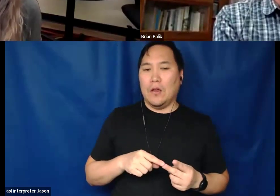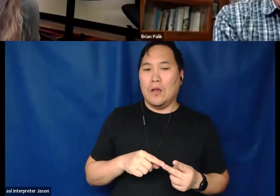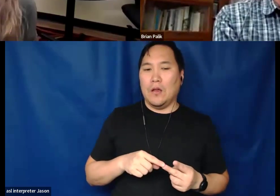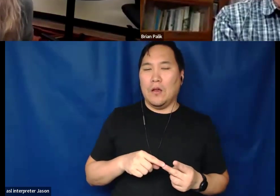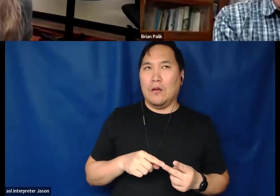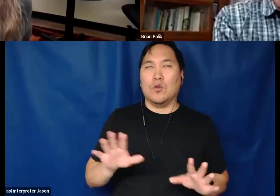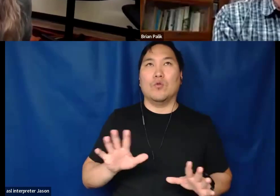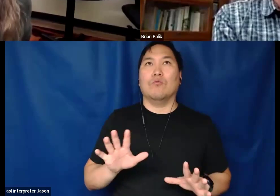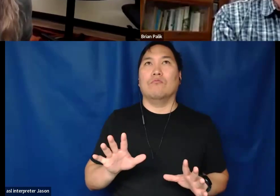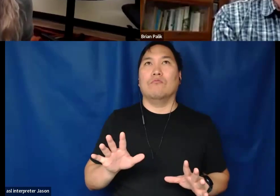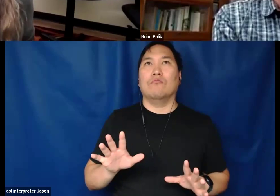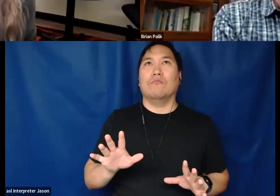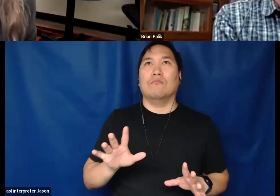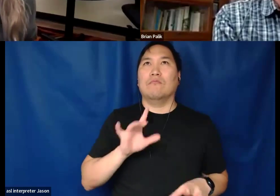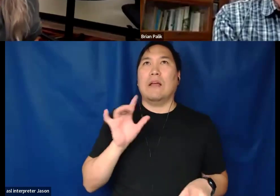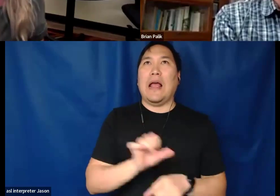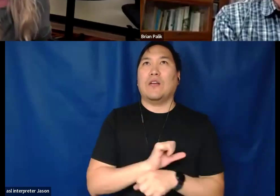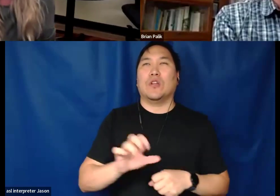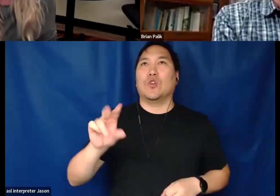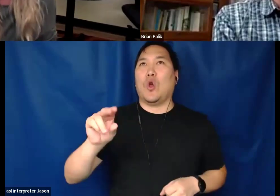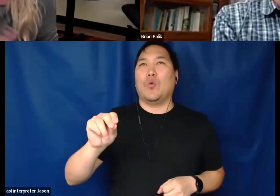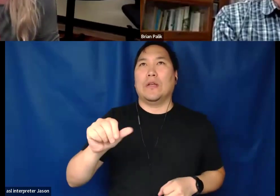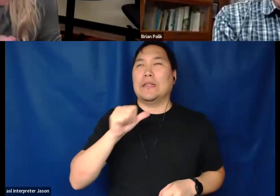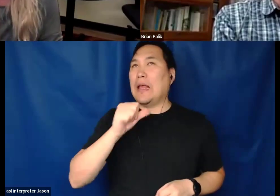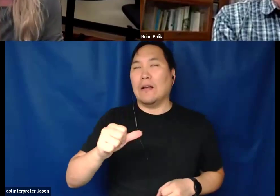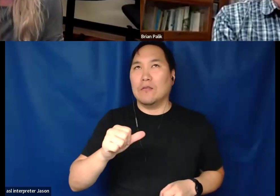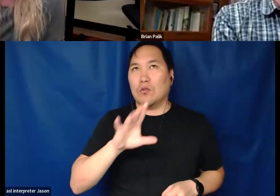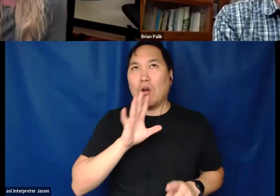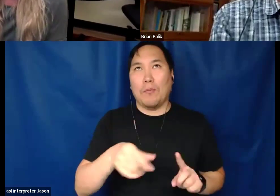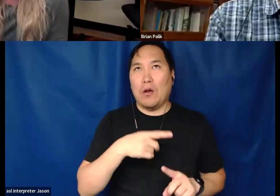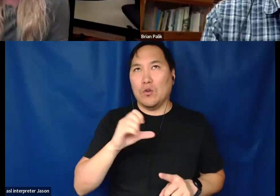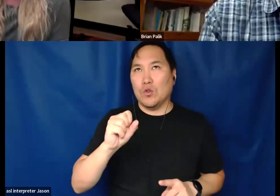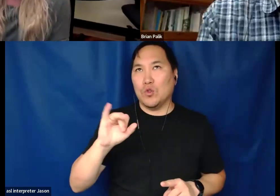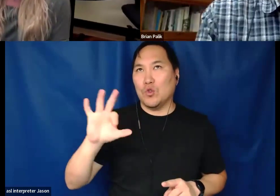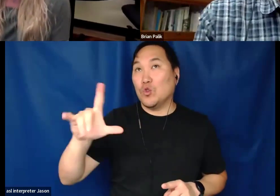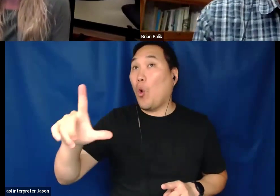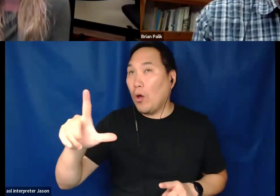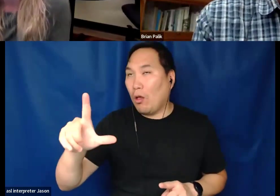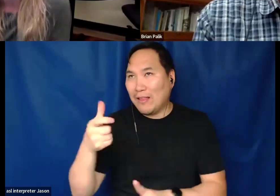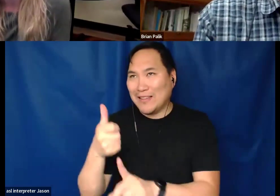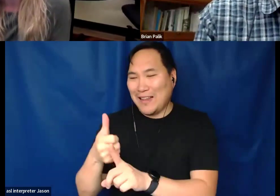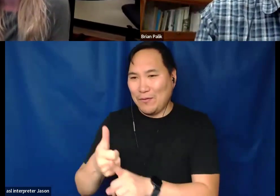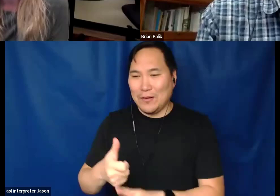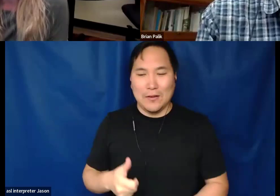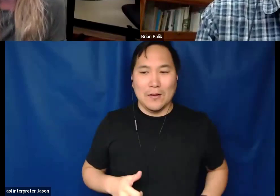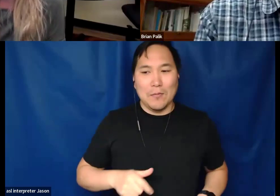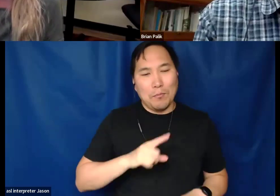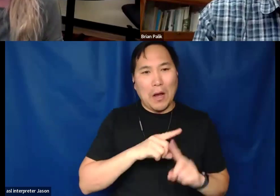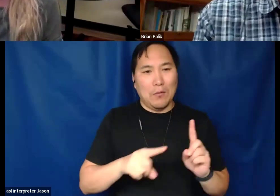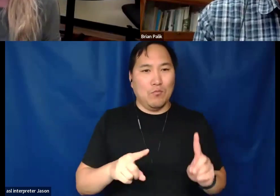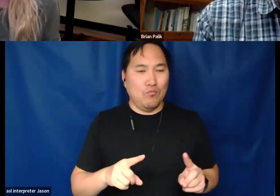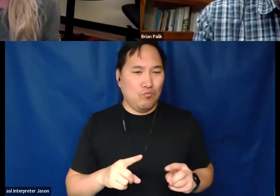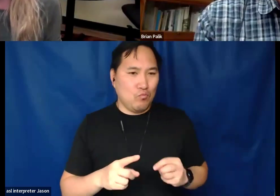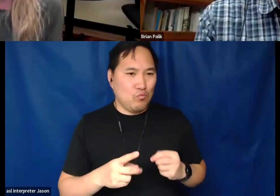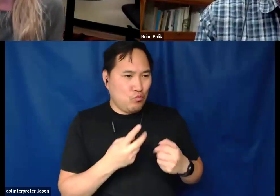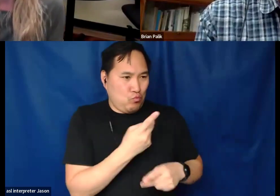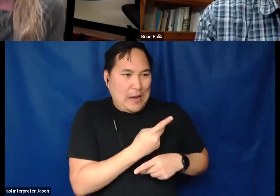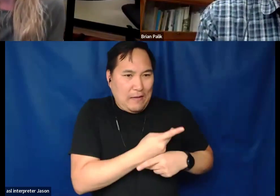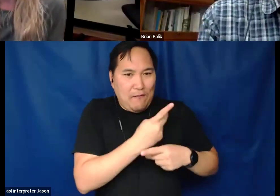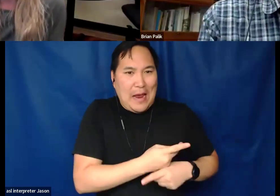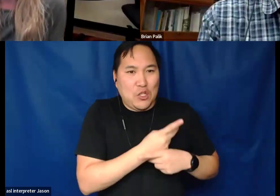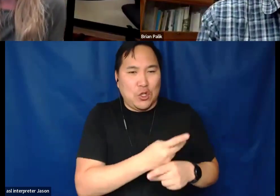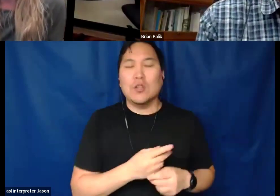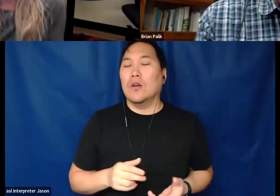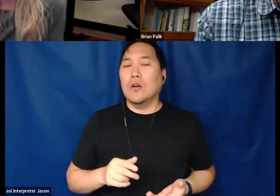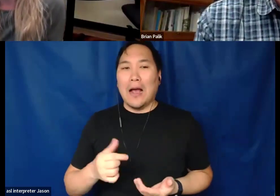Well, no, it wasn't focused on soils. Okay, well, so soil preservation. Yeah, I'll do that first, in that I'm not